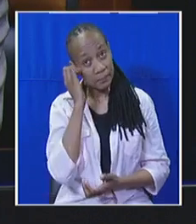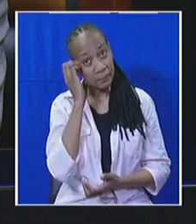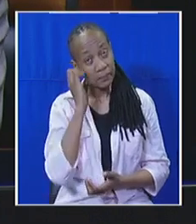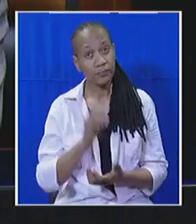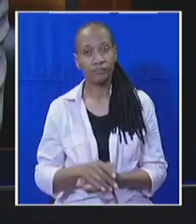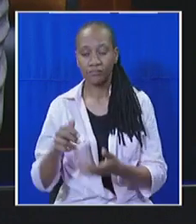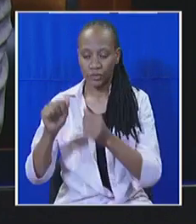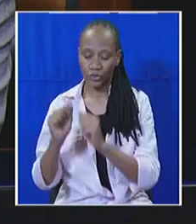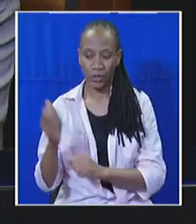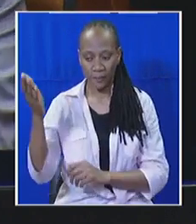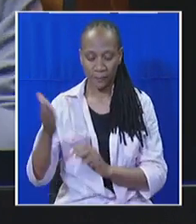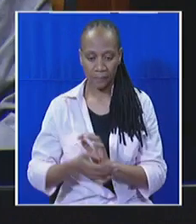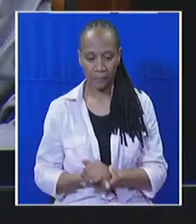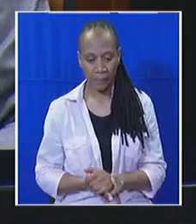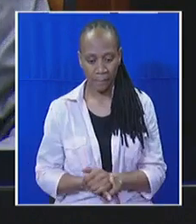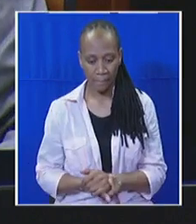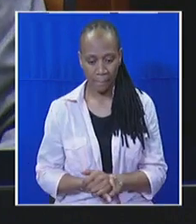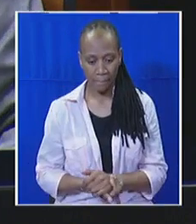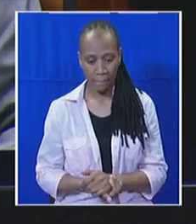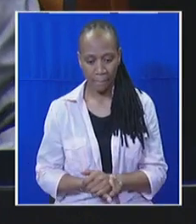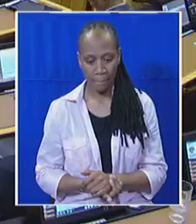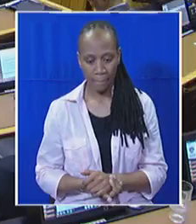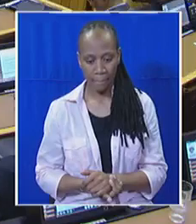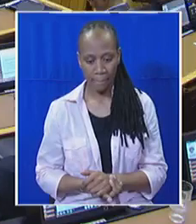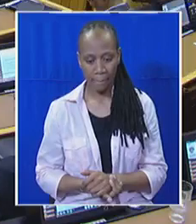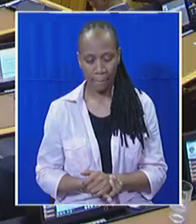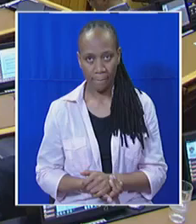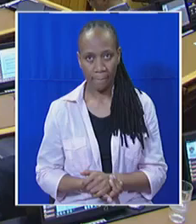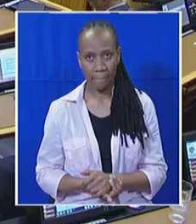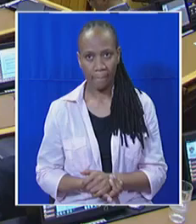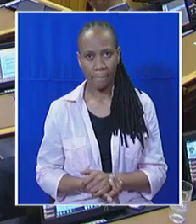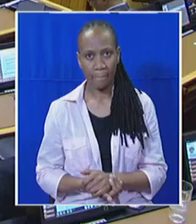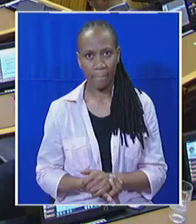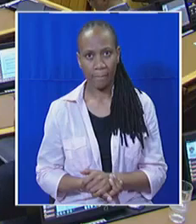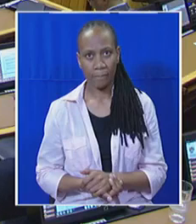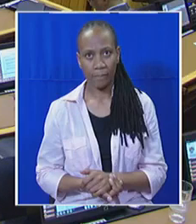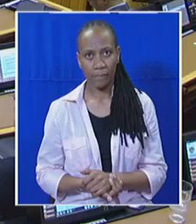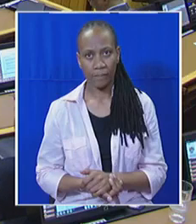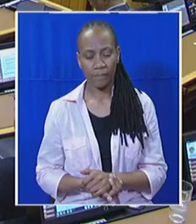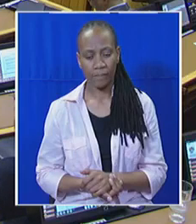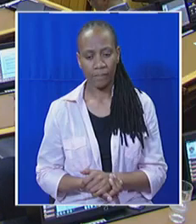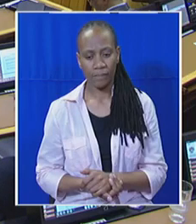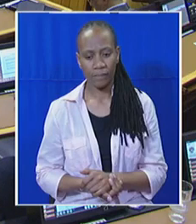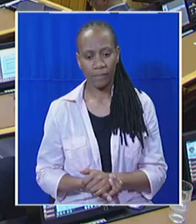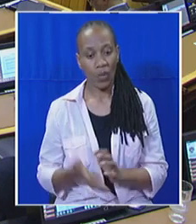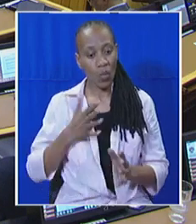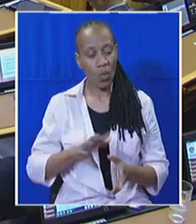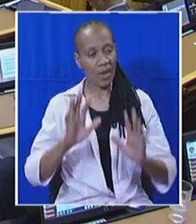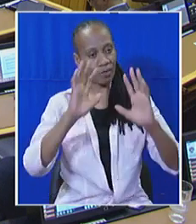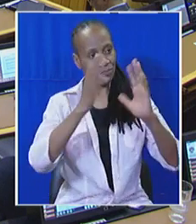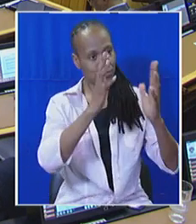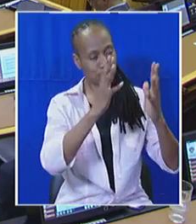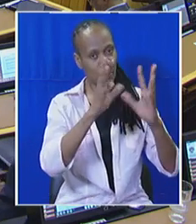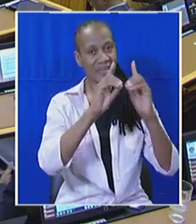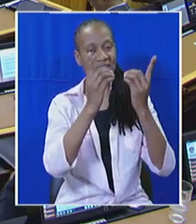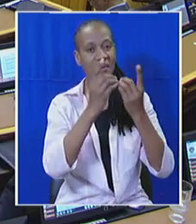Honorable Chair, the ANC moves without notice that the House congratulates the Department of Home